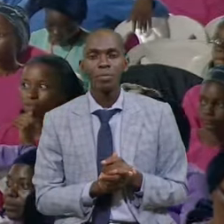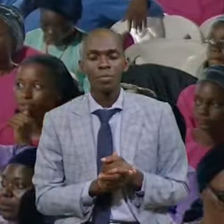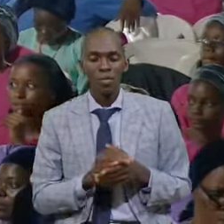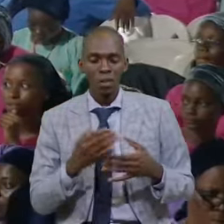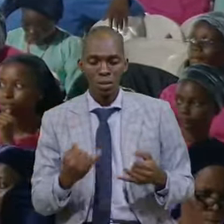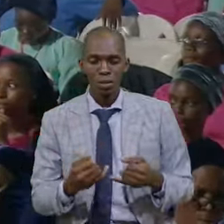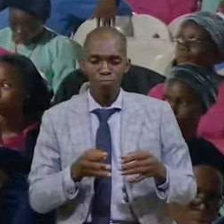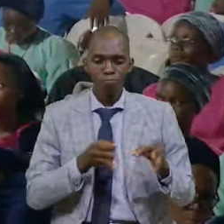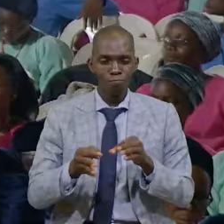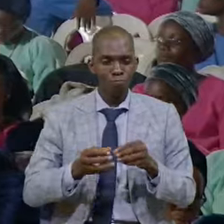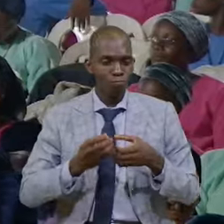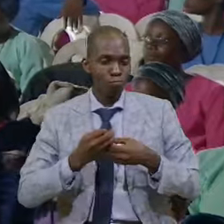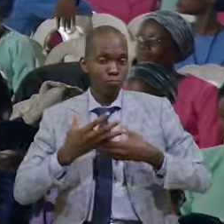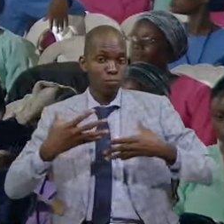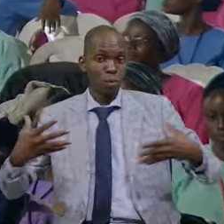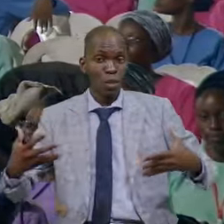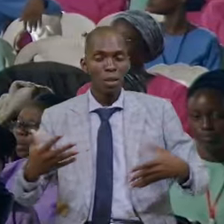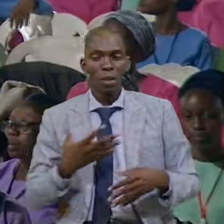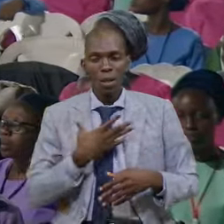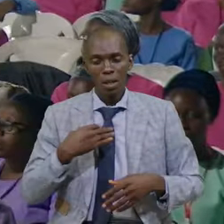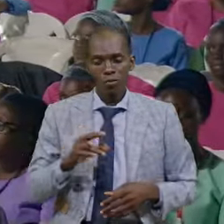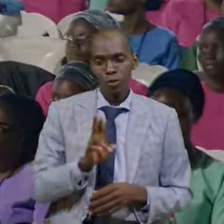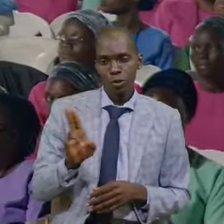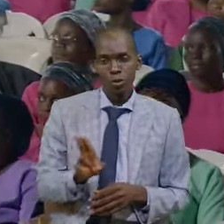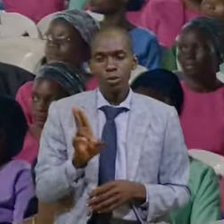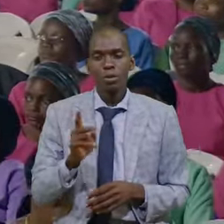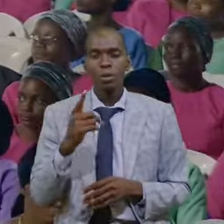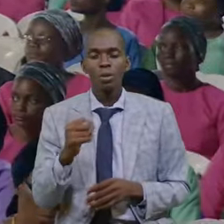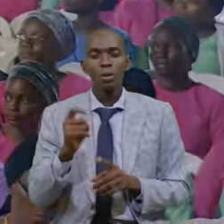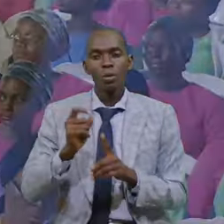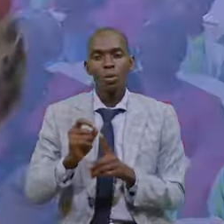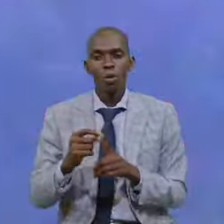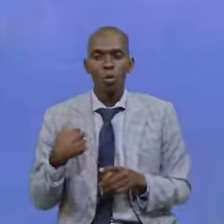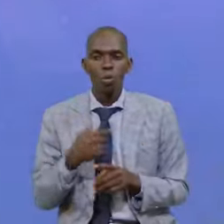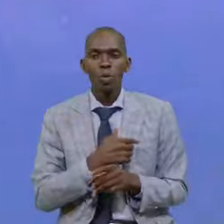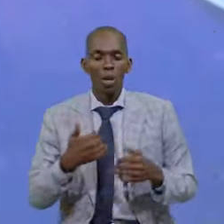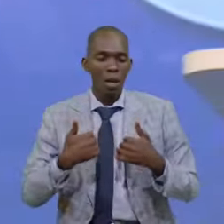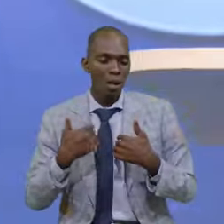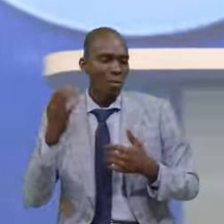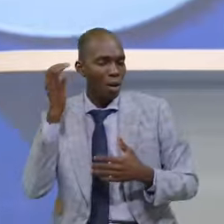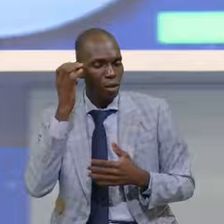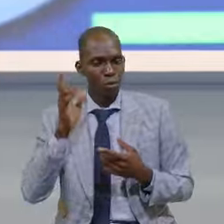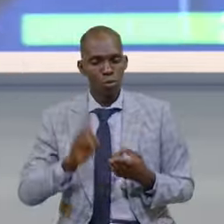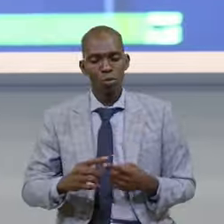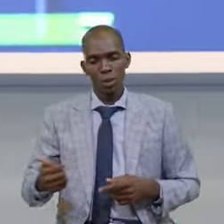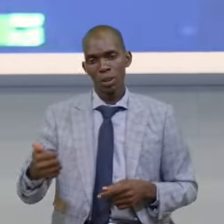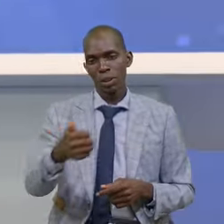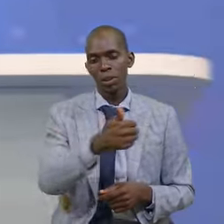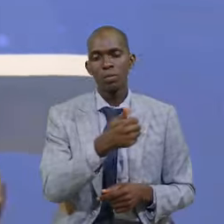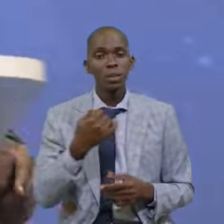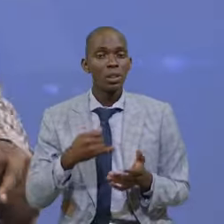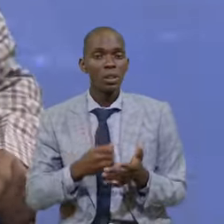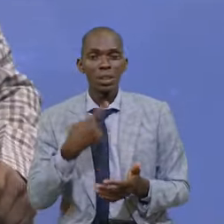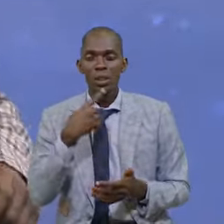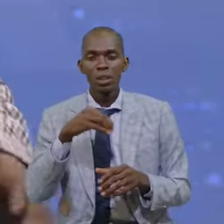expound, apply the word we have heard unto ourselves. It says in